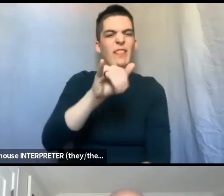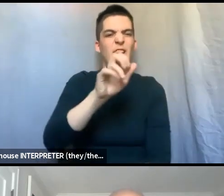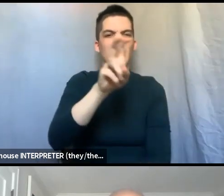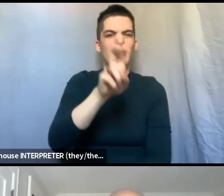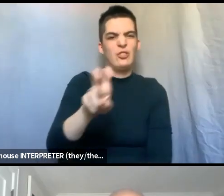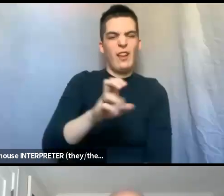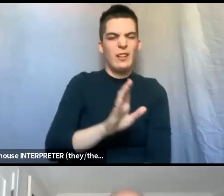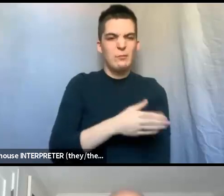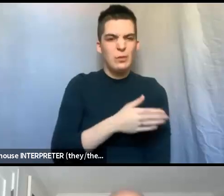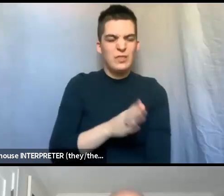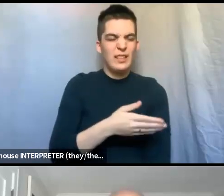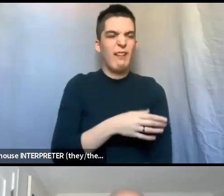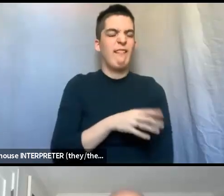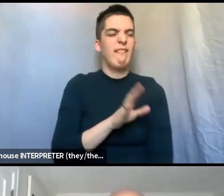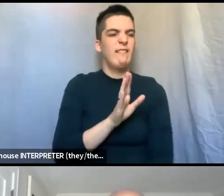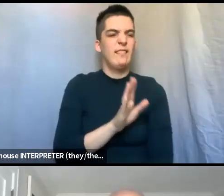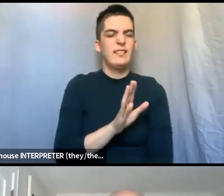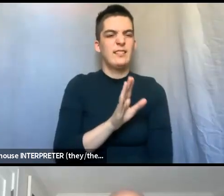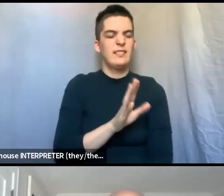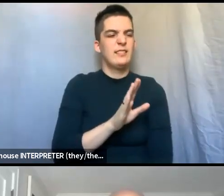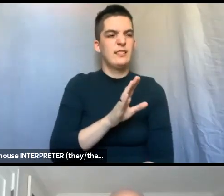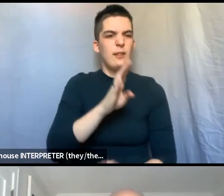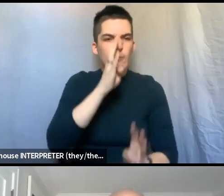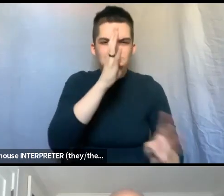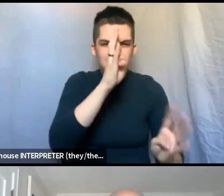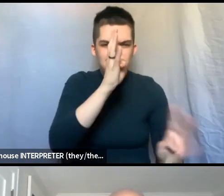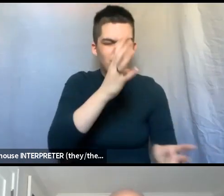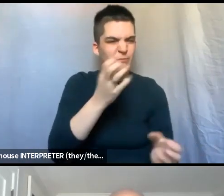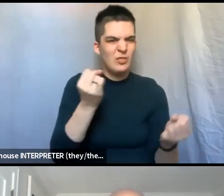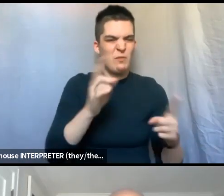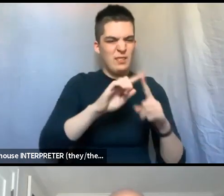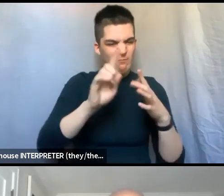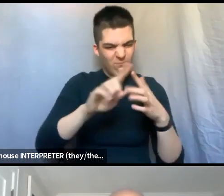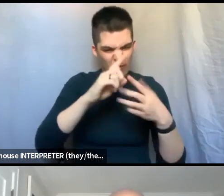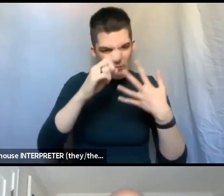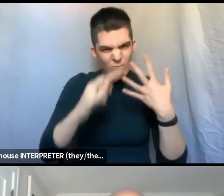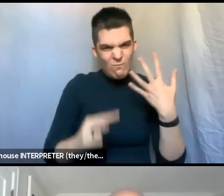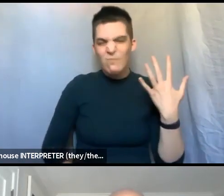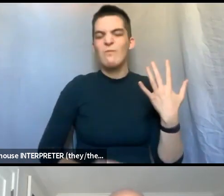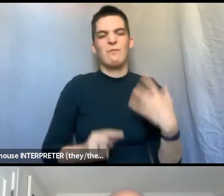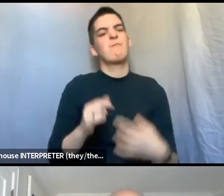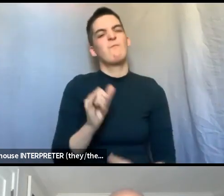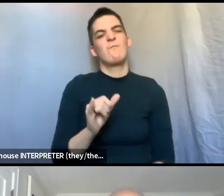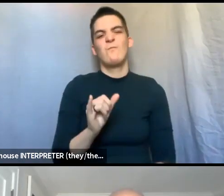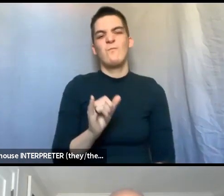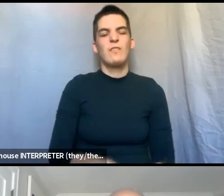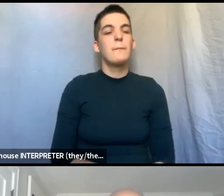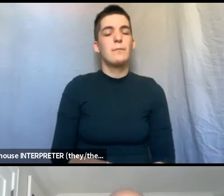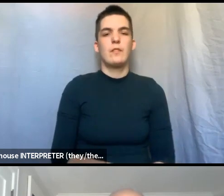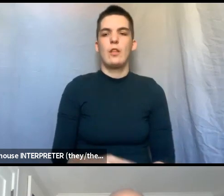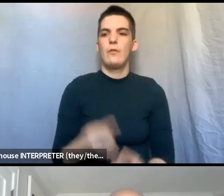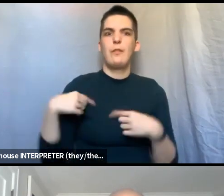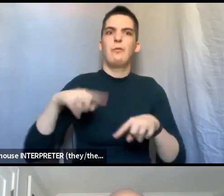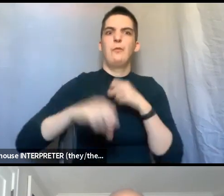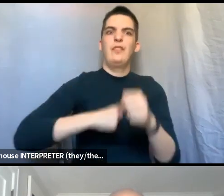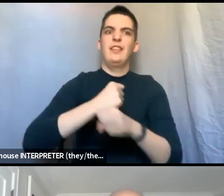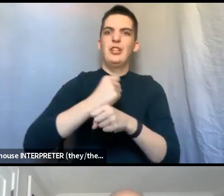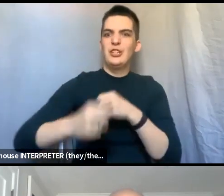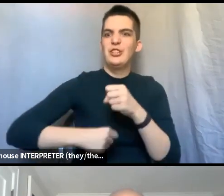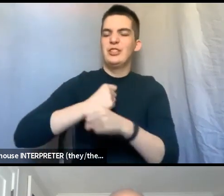in Ceylon. I mean, there's just so much stuff out there. And over the years, all I have had to do was